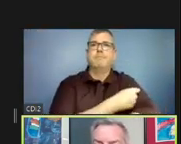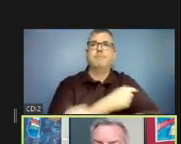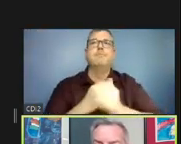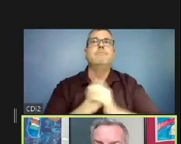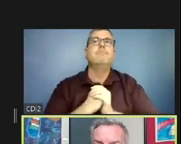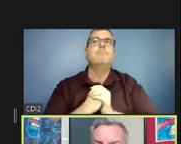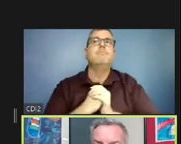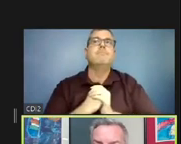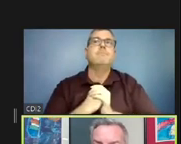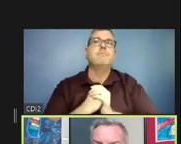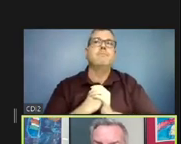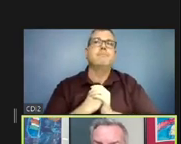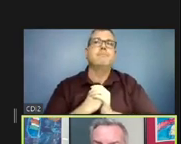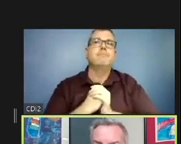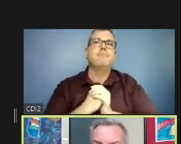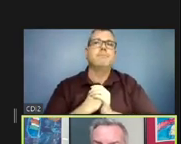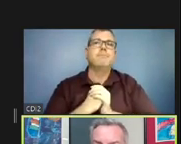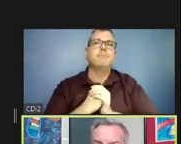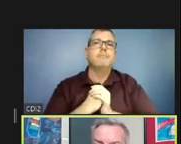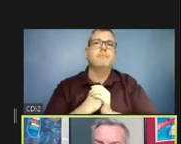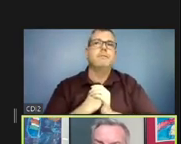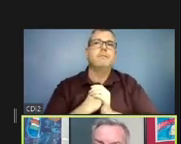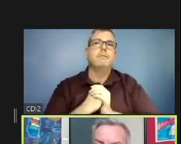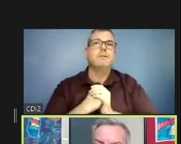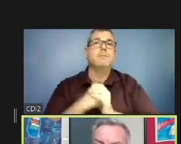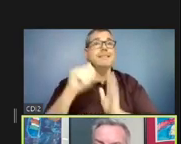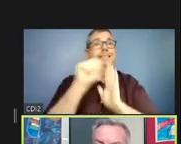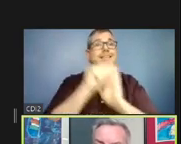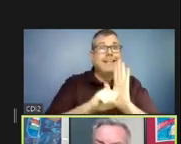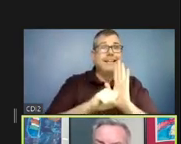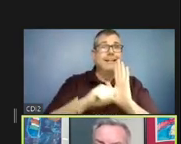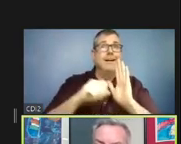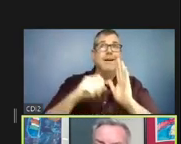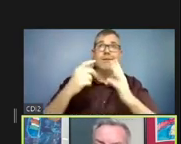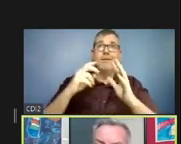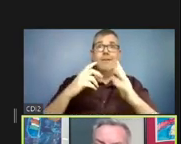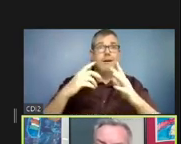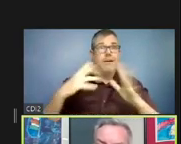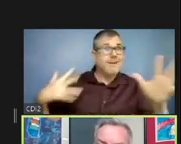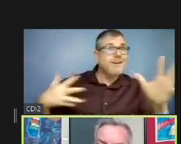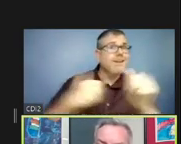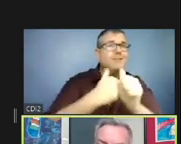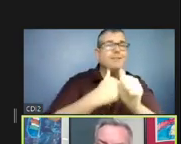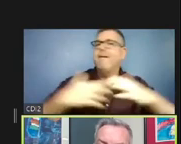at 125,000 people per day. Of the